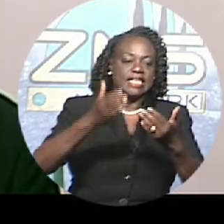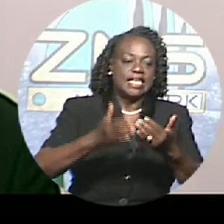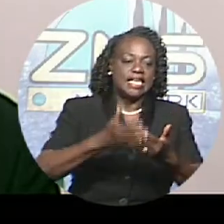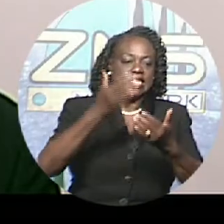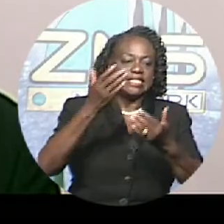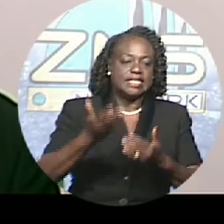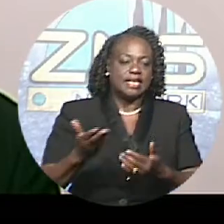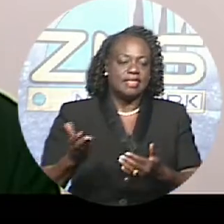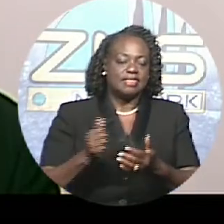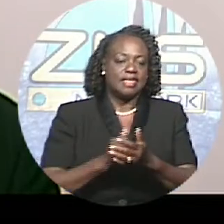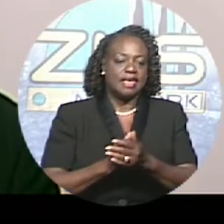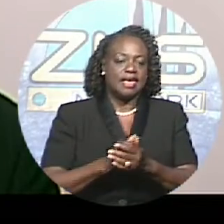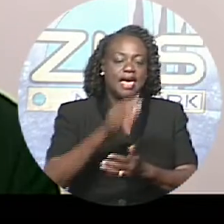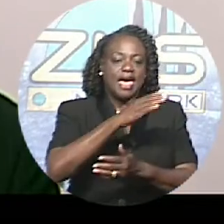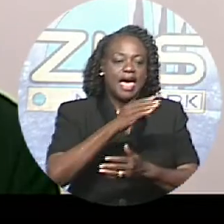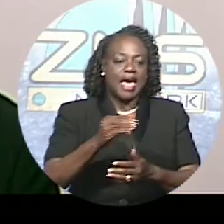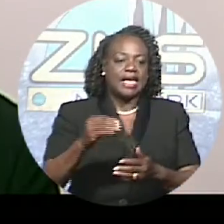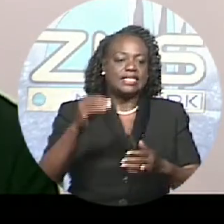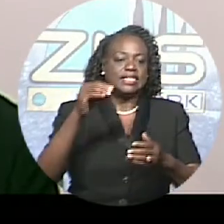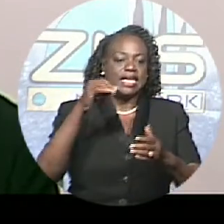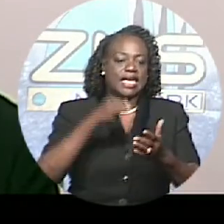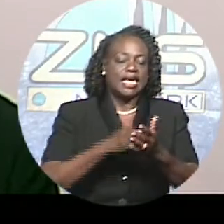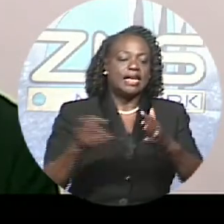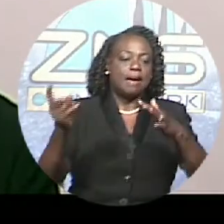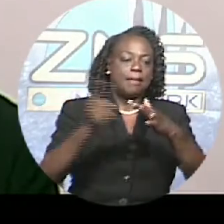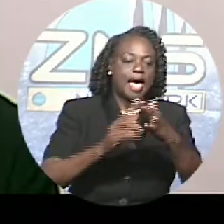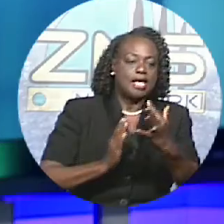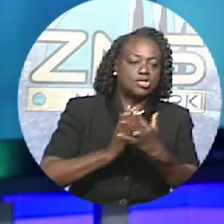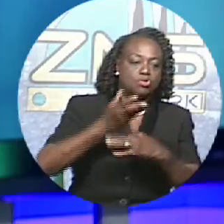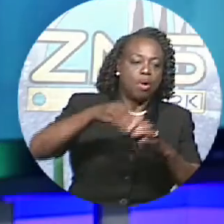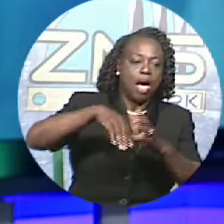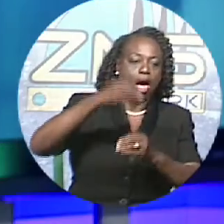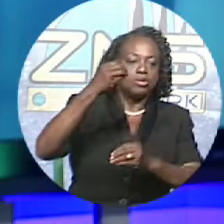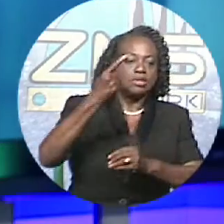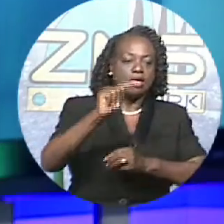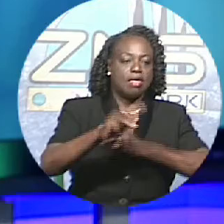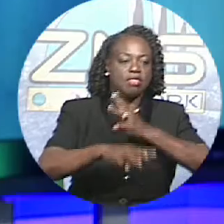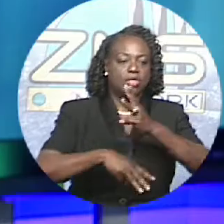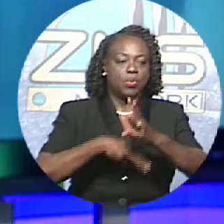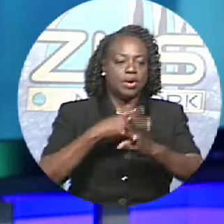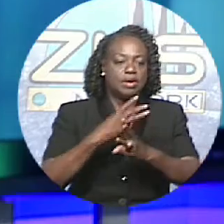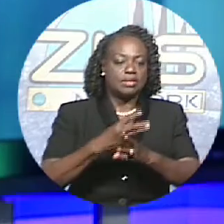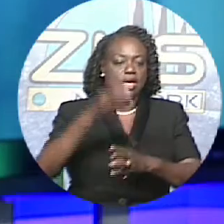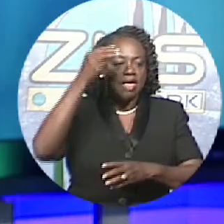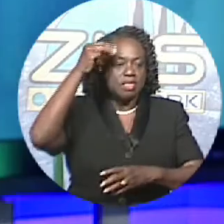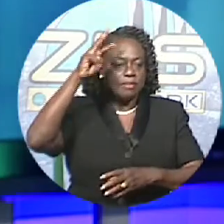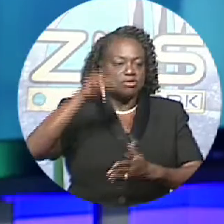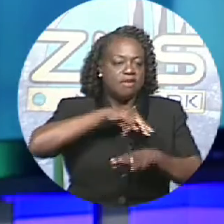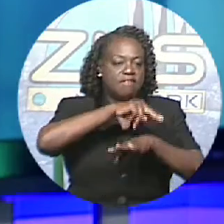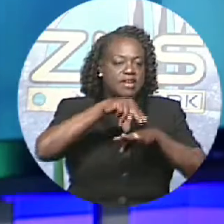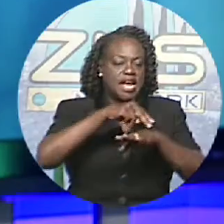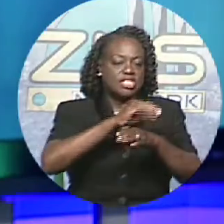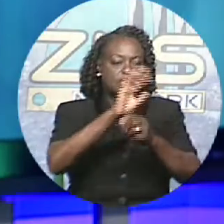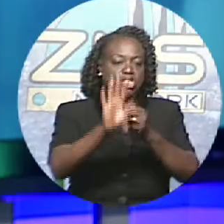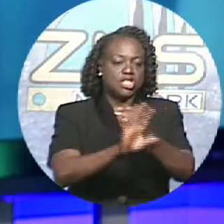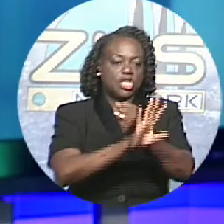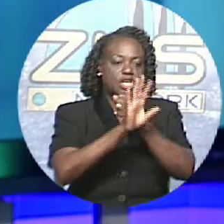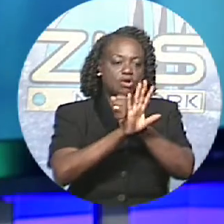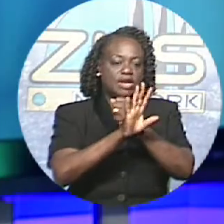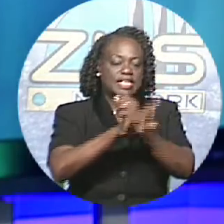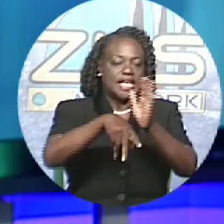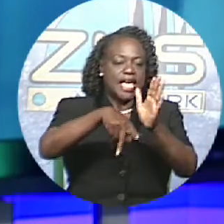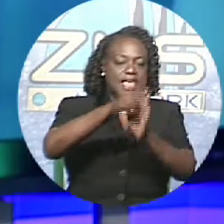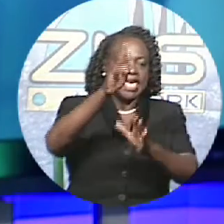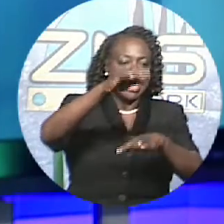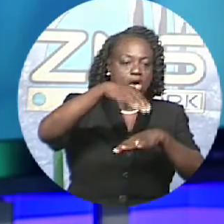formula. And it applies throughout the world. The Ministry of National Security is kicking off its Give